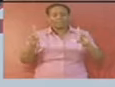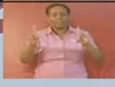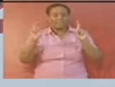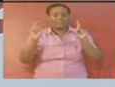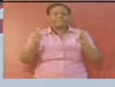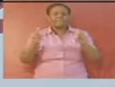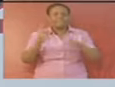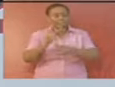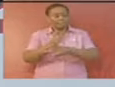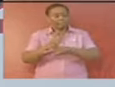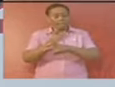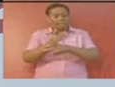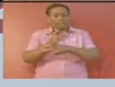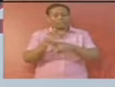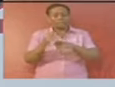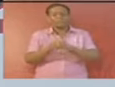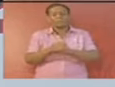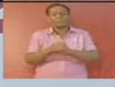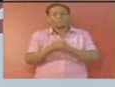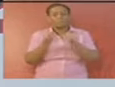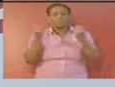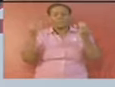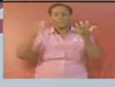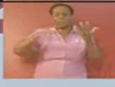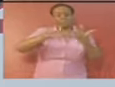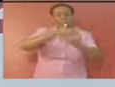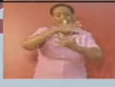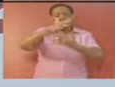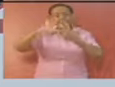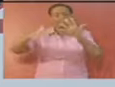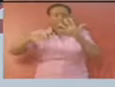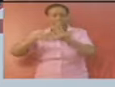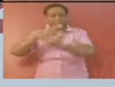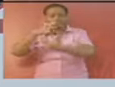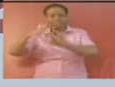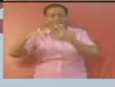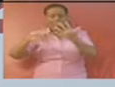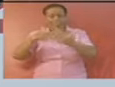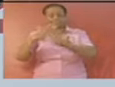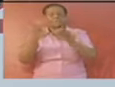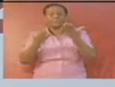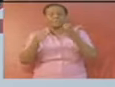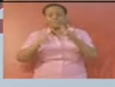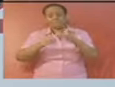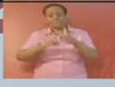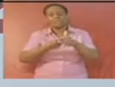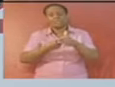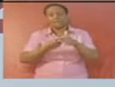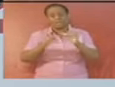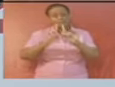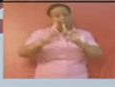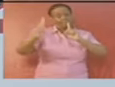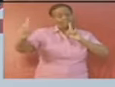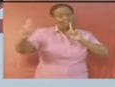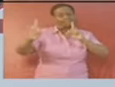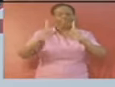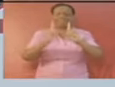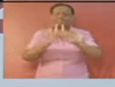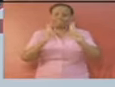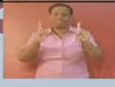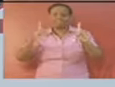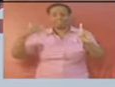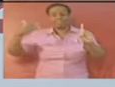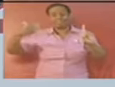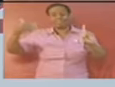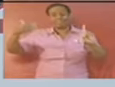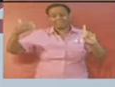off, where social distancing might start off at 6 feet, but after 10 minutes and you're